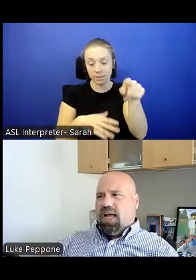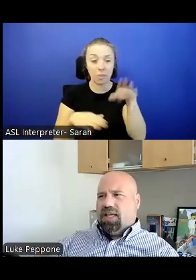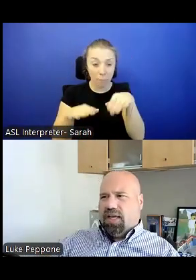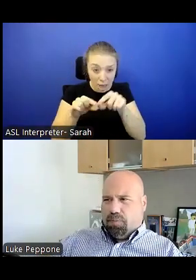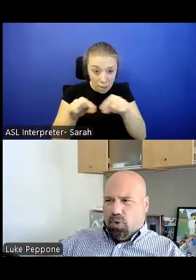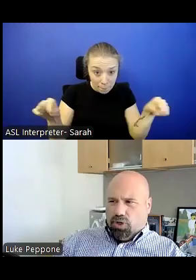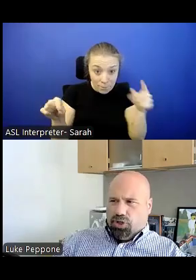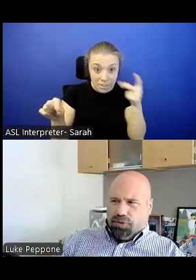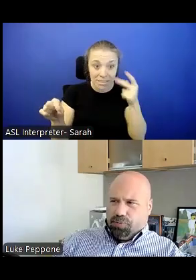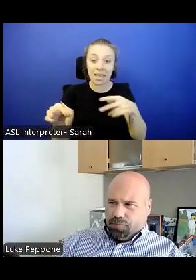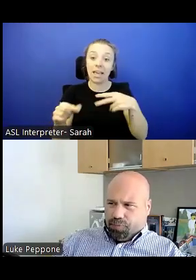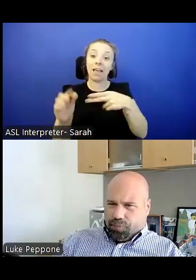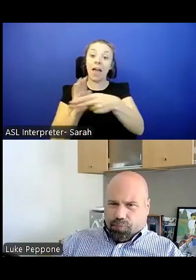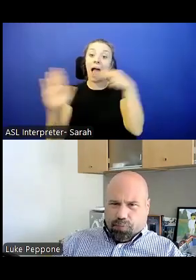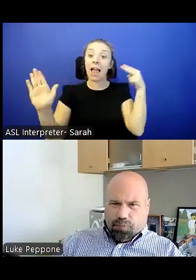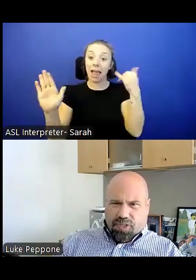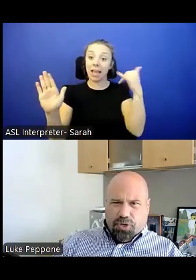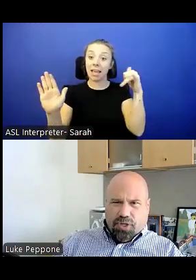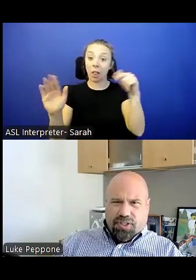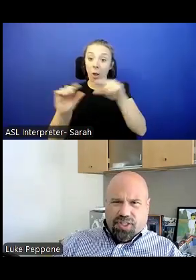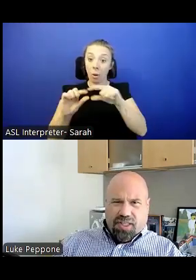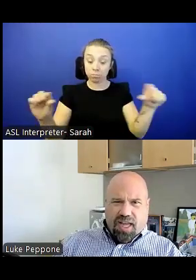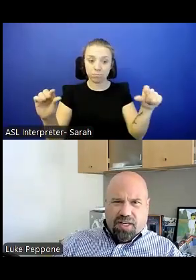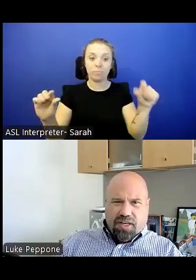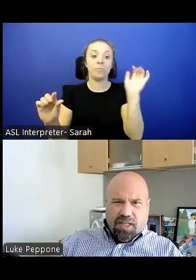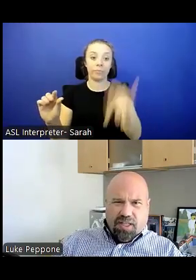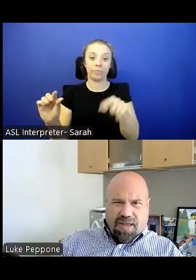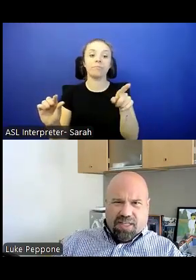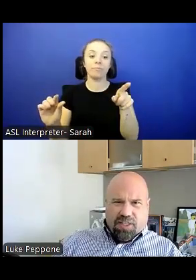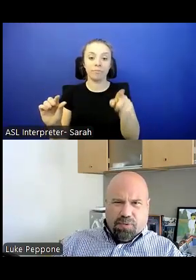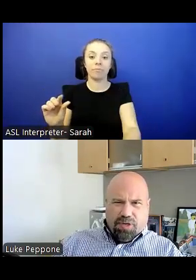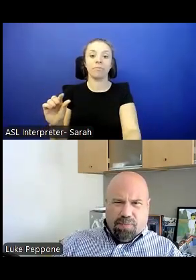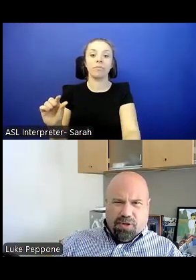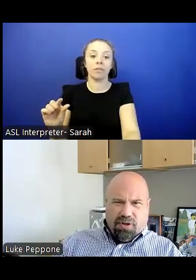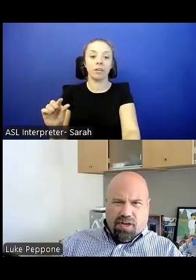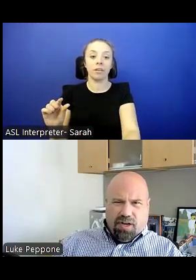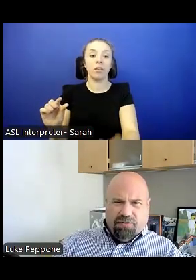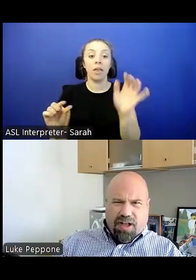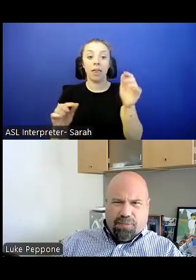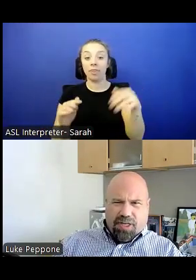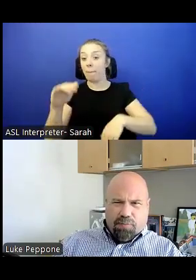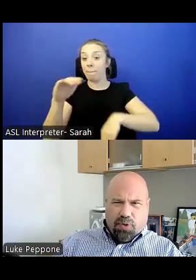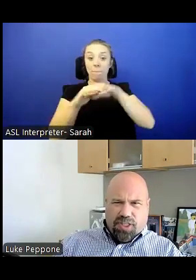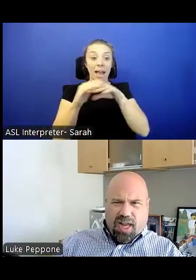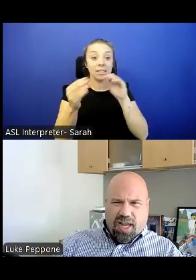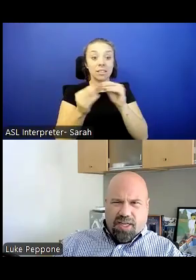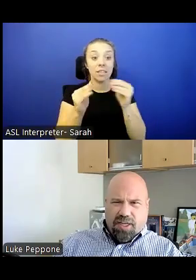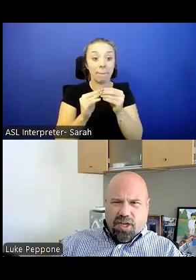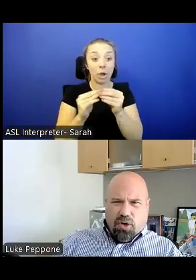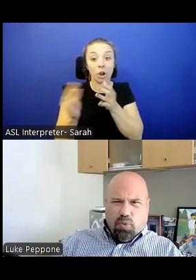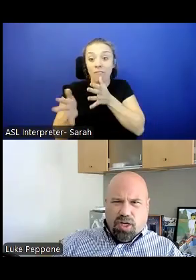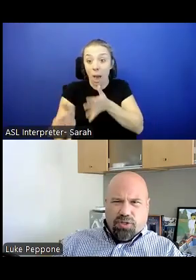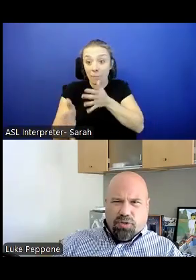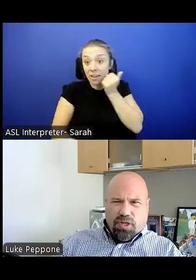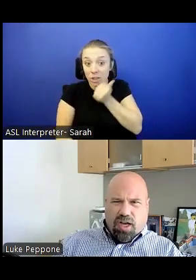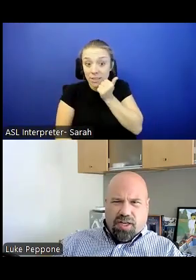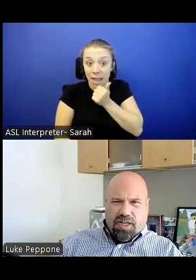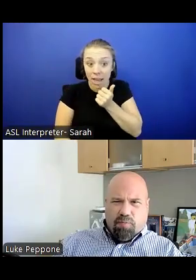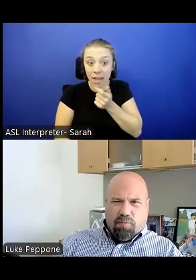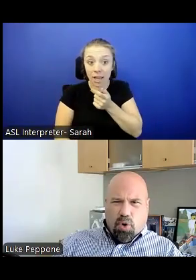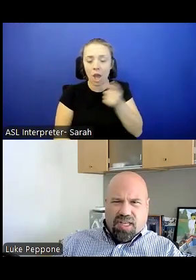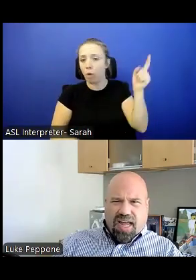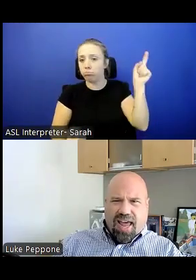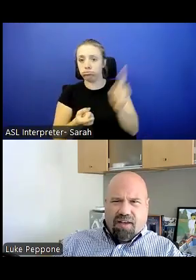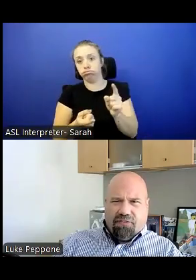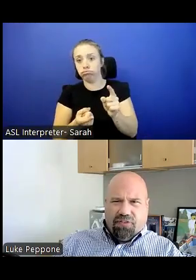see the highlighted portion. You can see that the maximum number of vomiting per day was cut